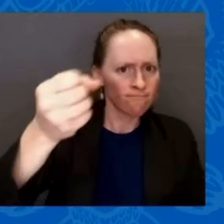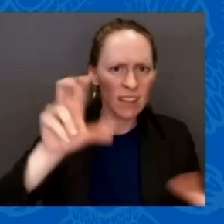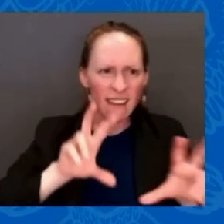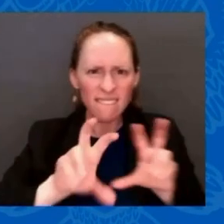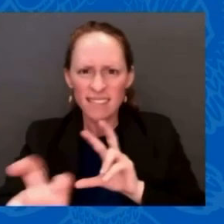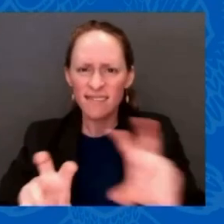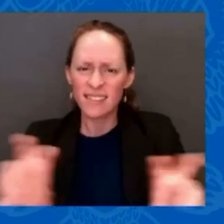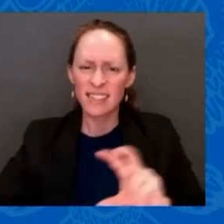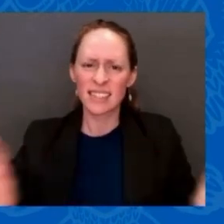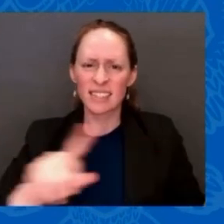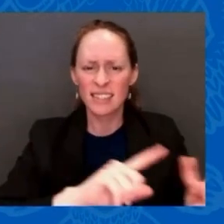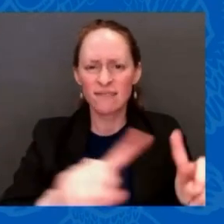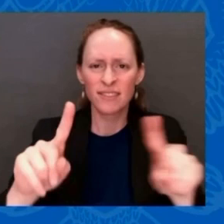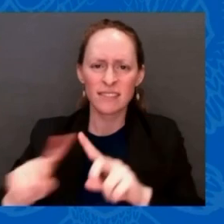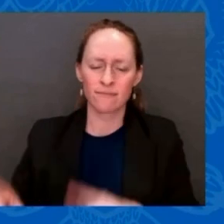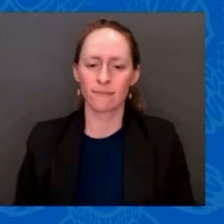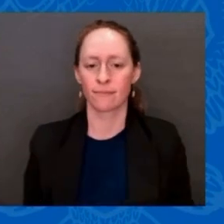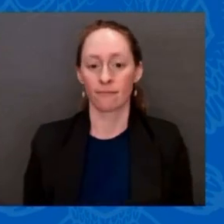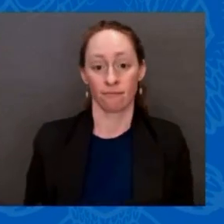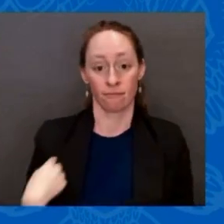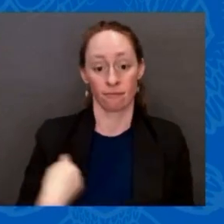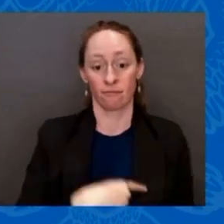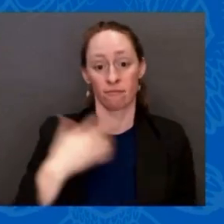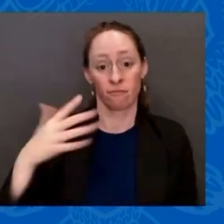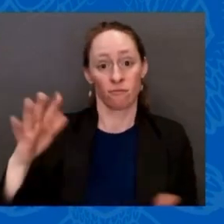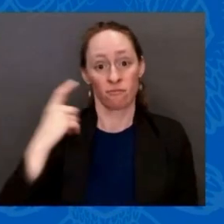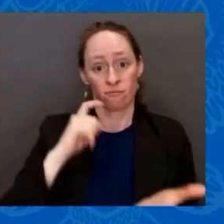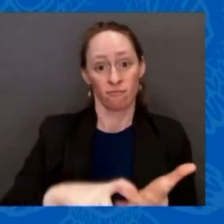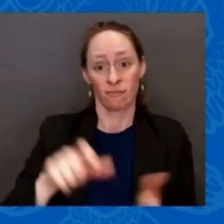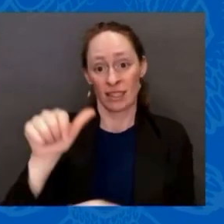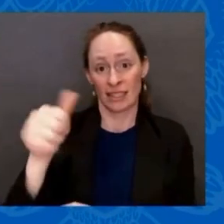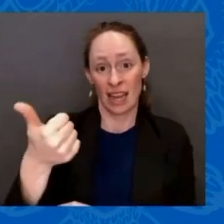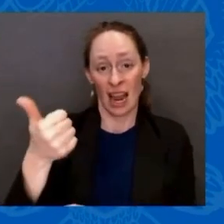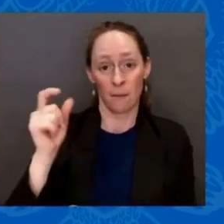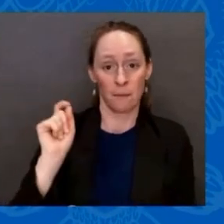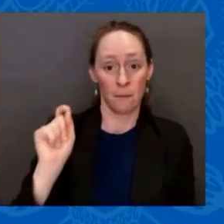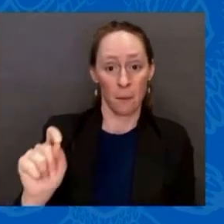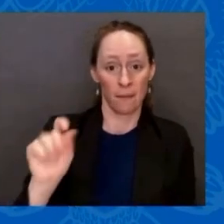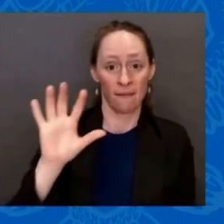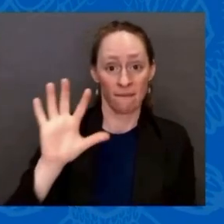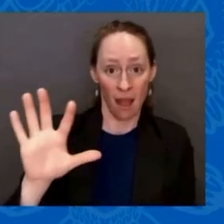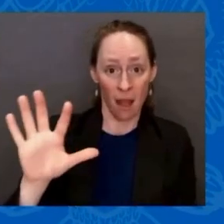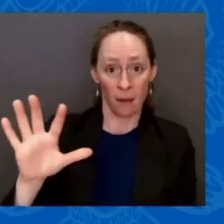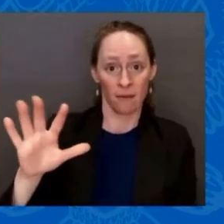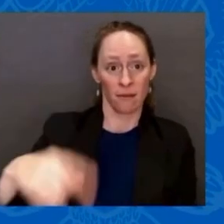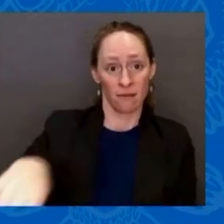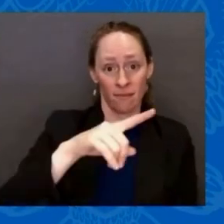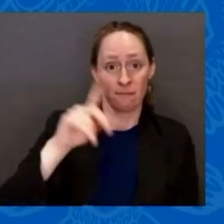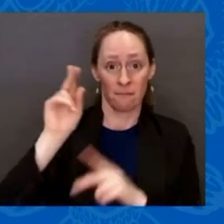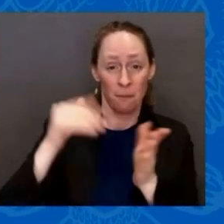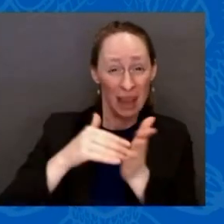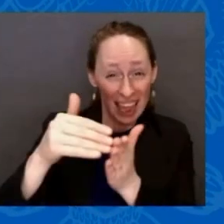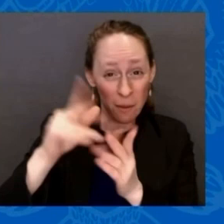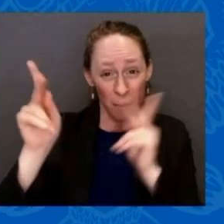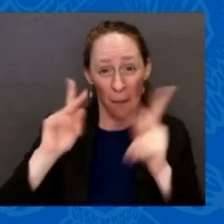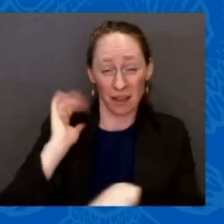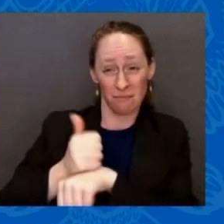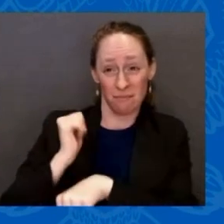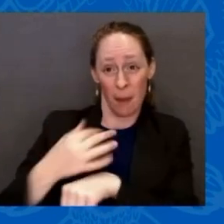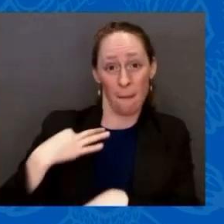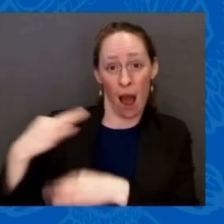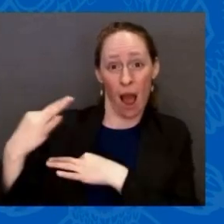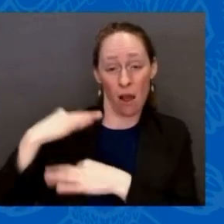applications, 10.5 million applications, for folks looking to start a small business just in the last 2 years,